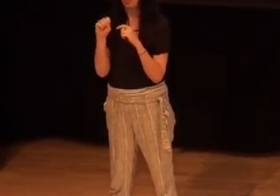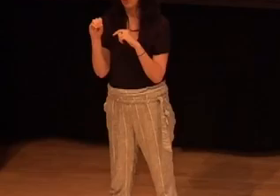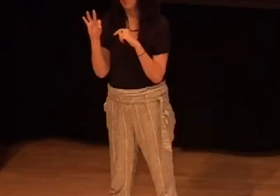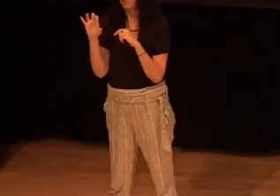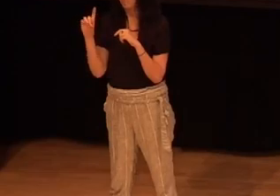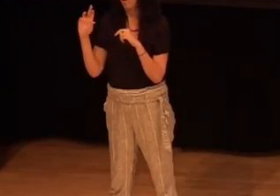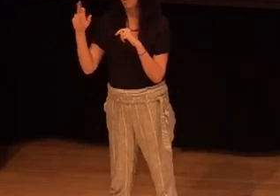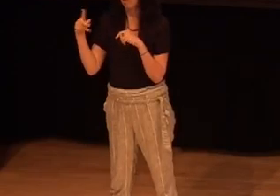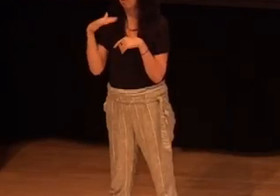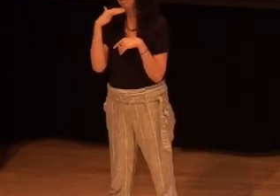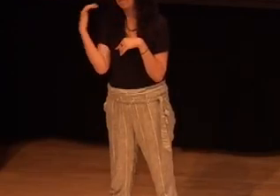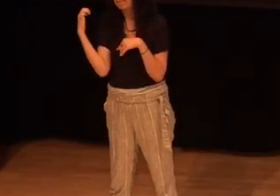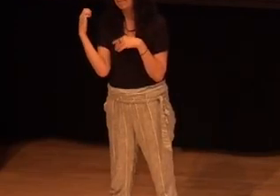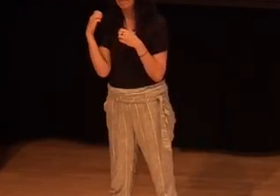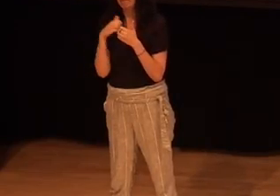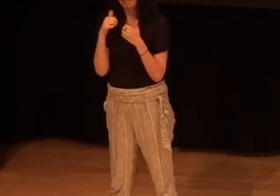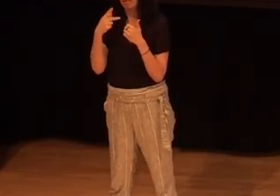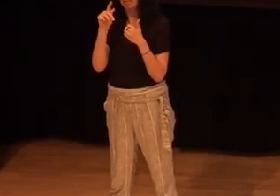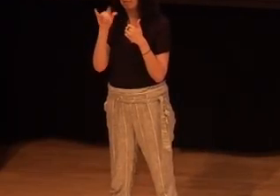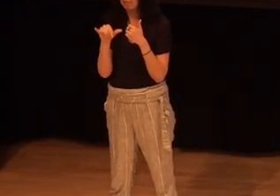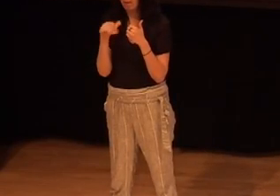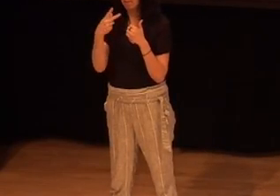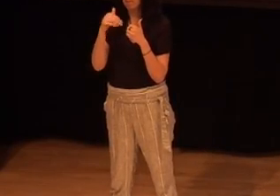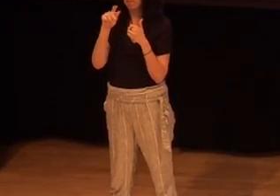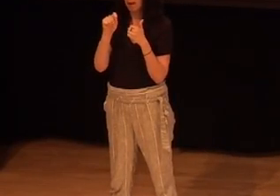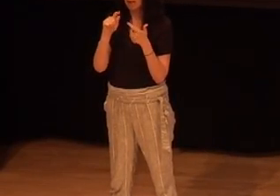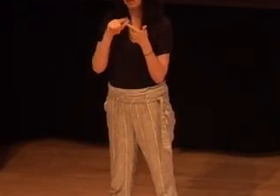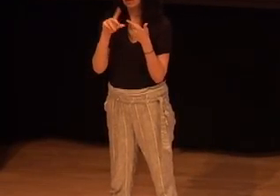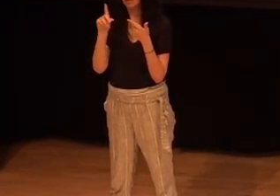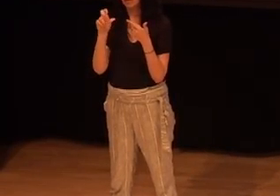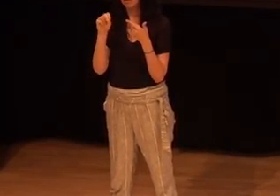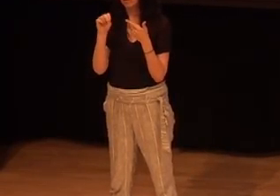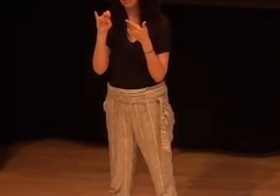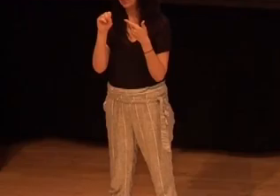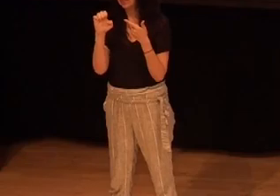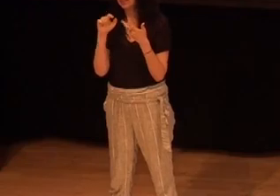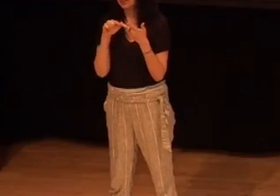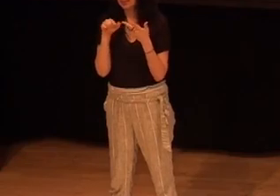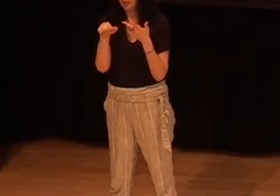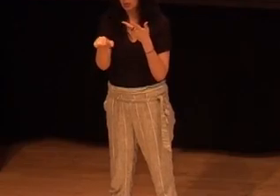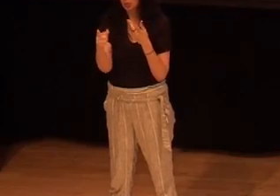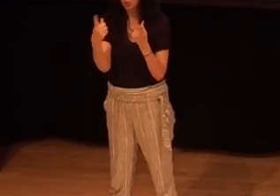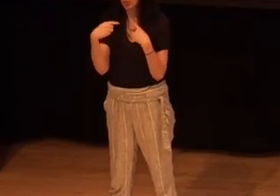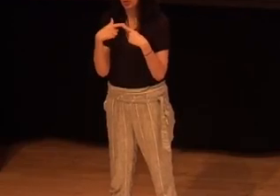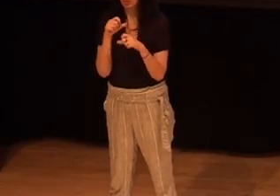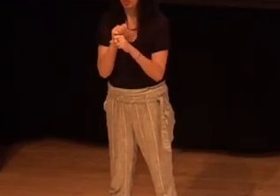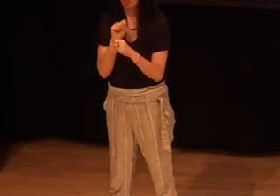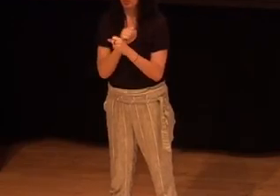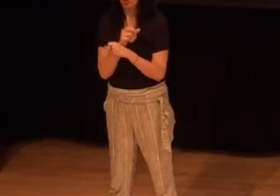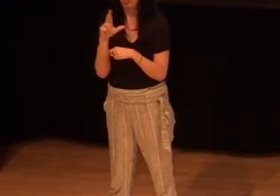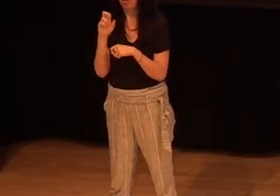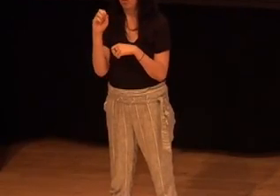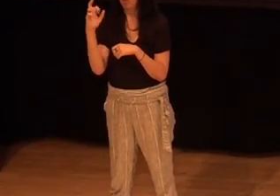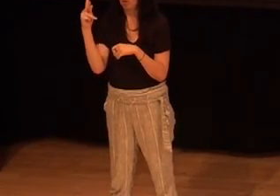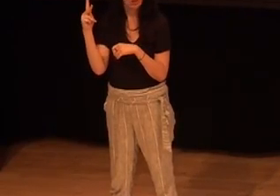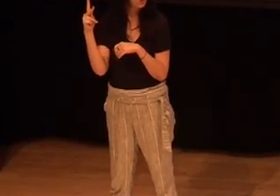like Pat and Denise and you, Bobby, that you came to work at Rusk, you as an intern. Let me